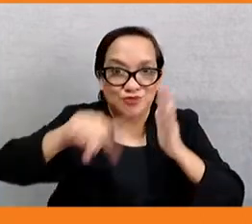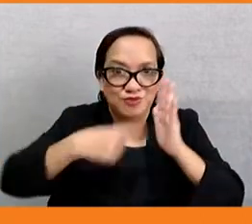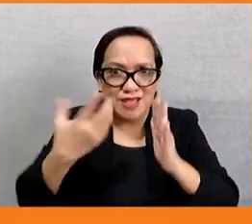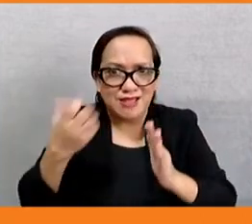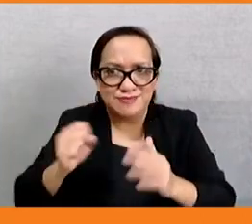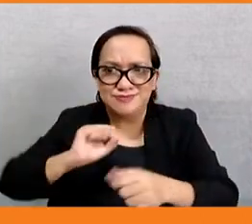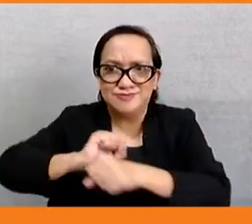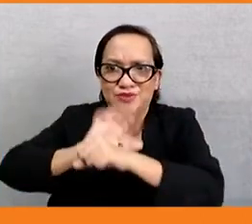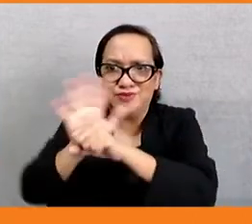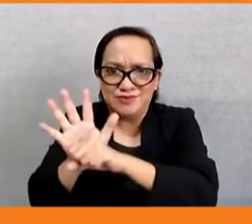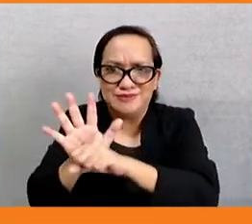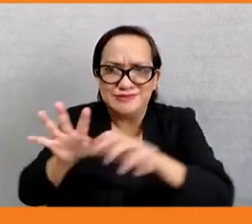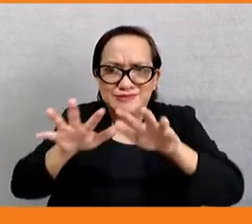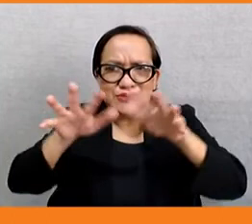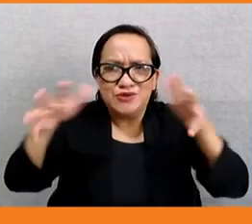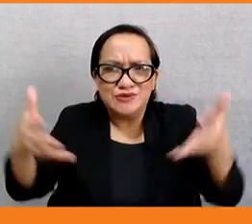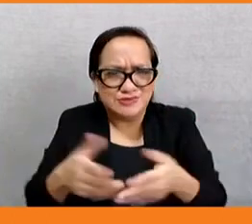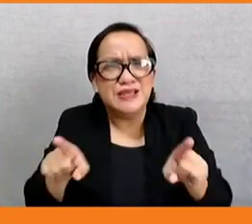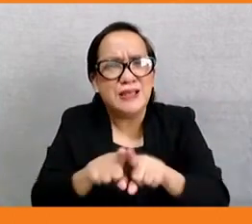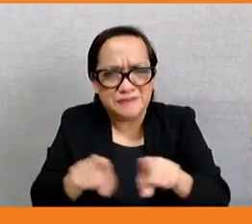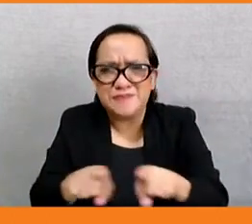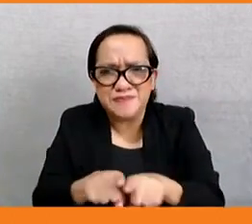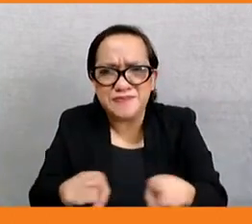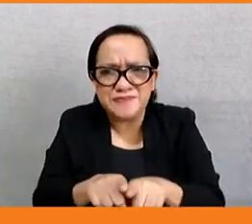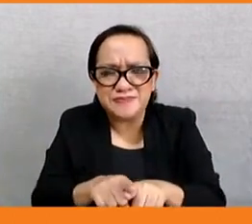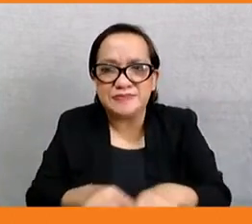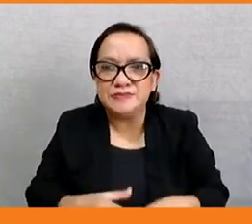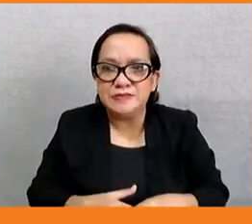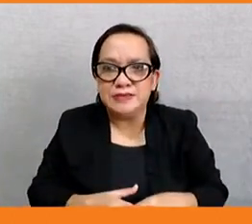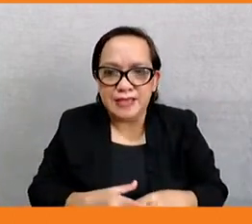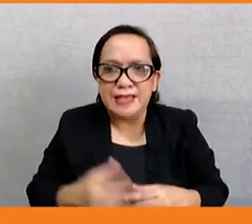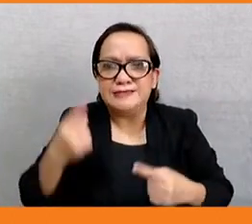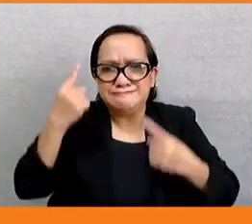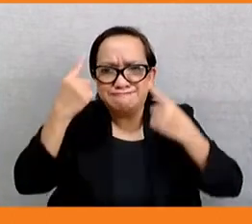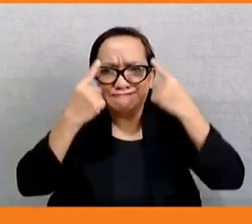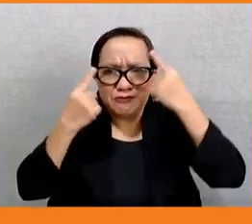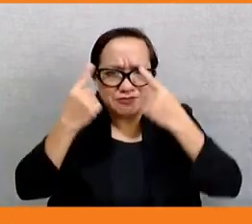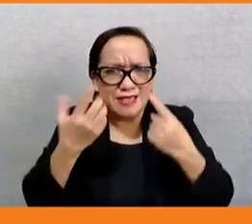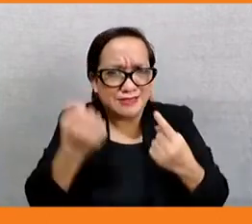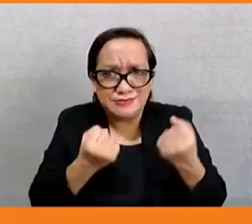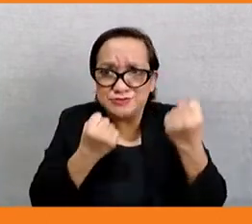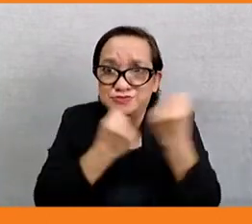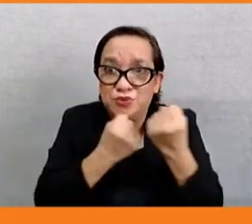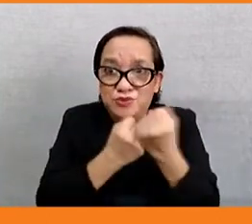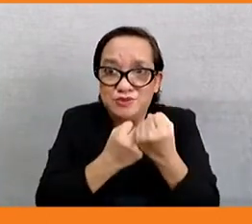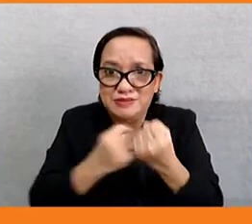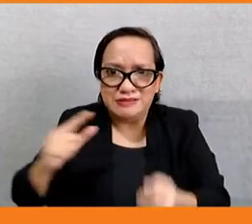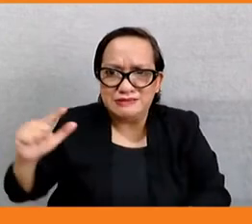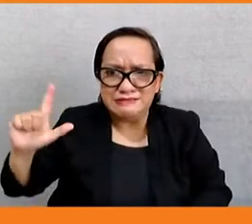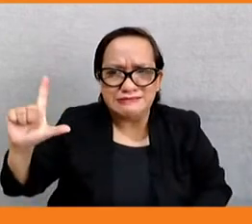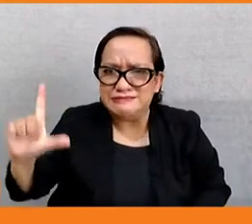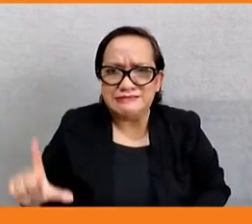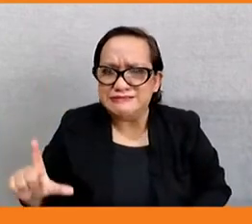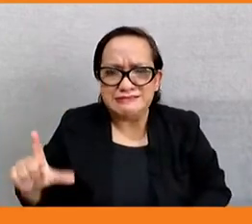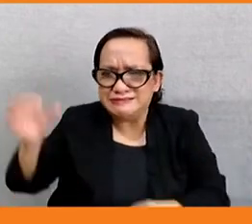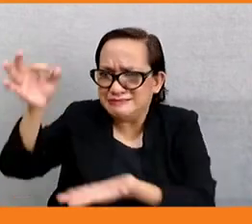ADB, through its concessional financing, can support low-income countries to meet their need through grants